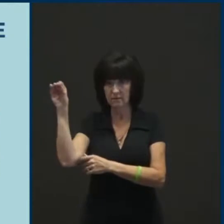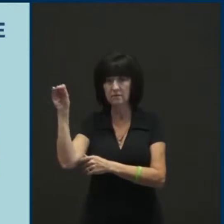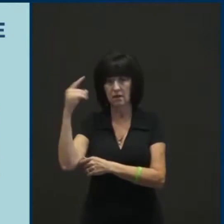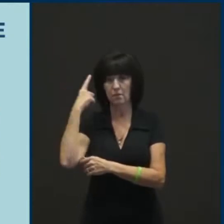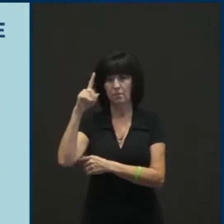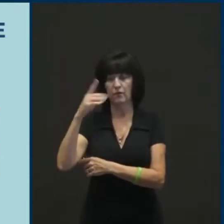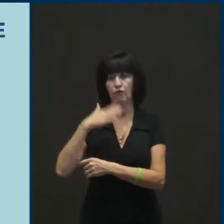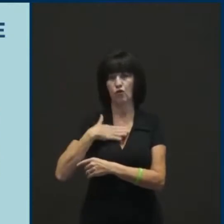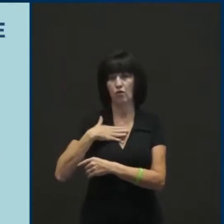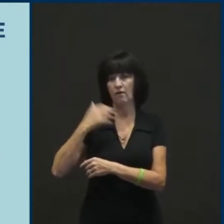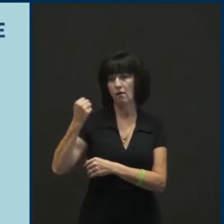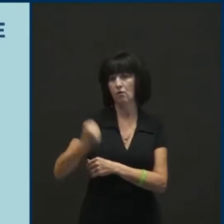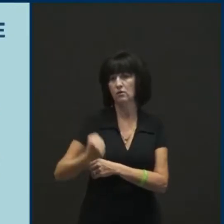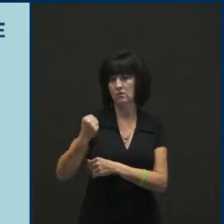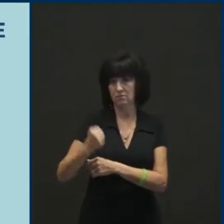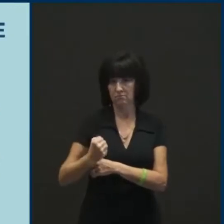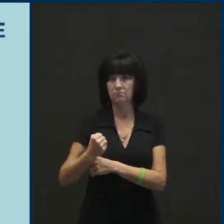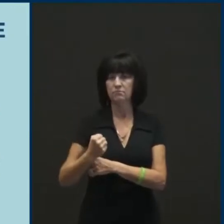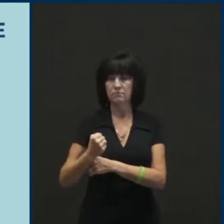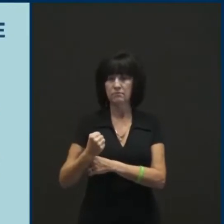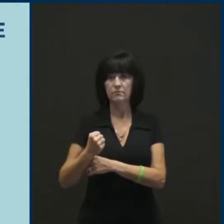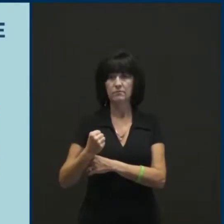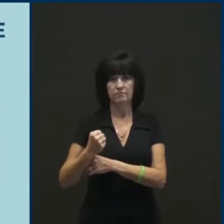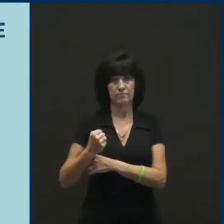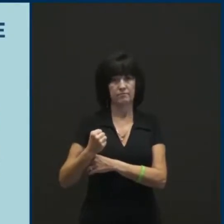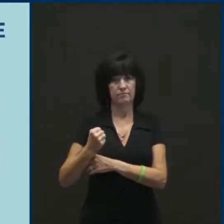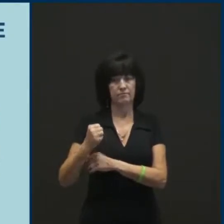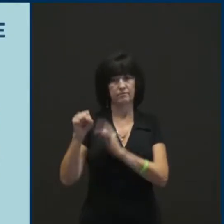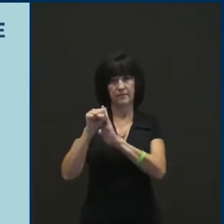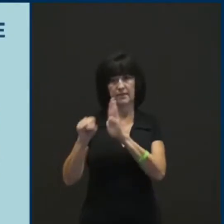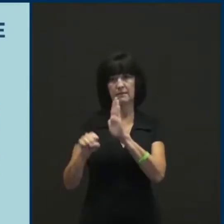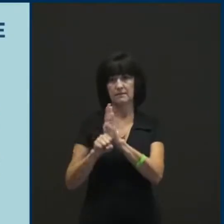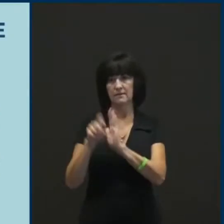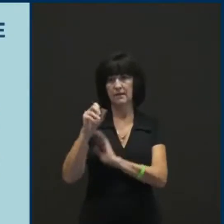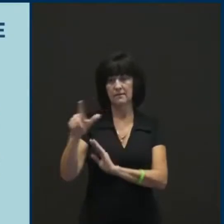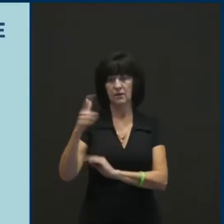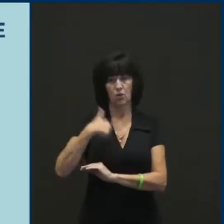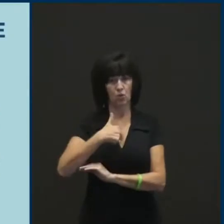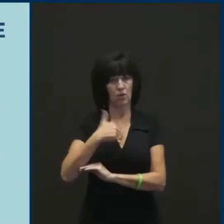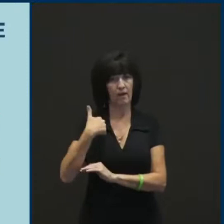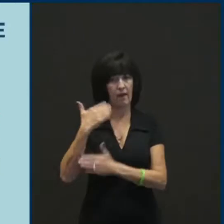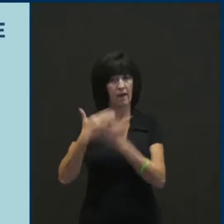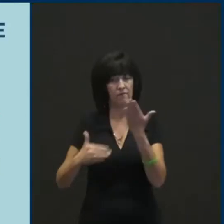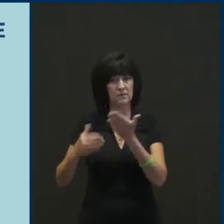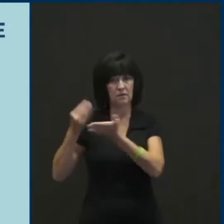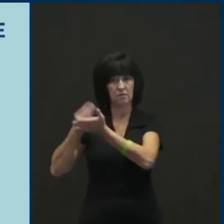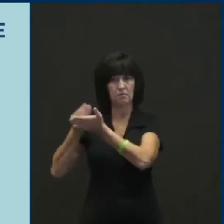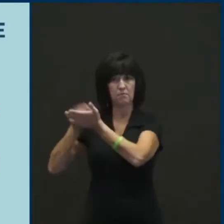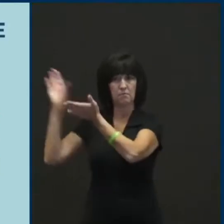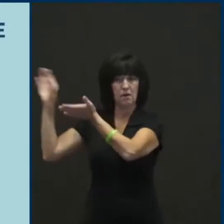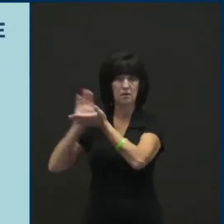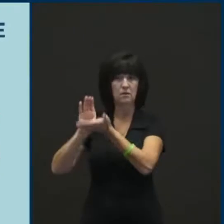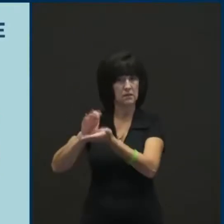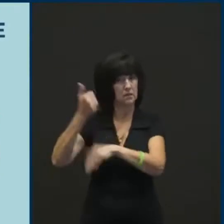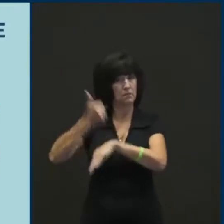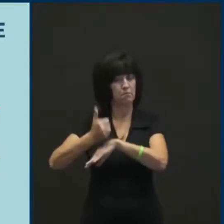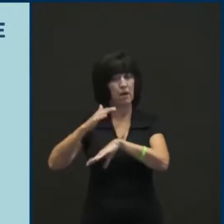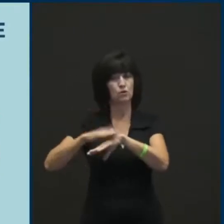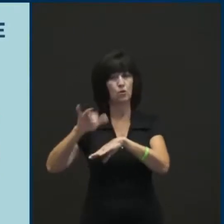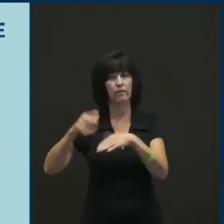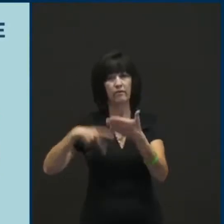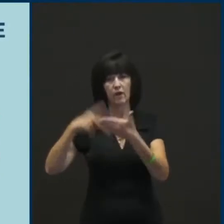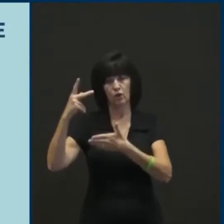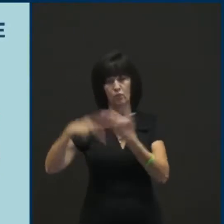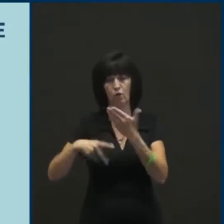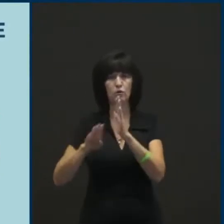poultry and agriculture industry in the lower part of our state. We have some funds based on a program developed